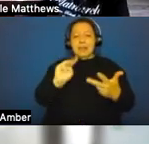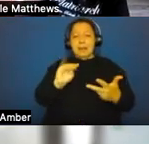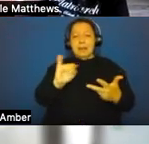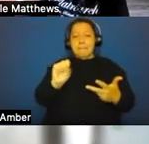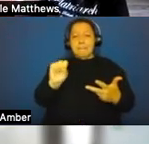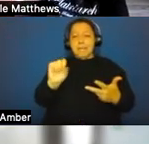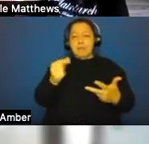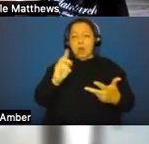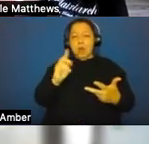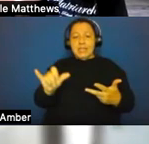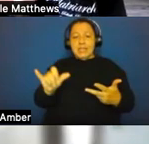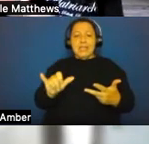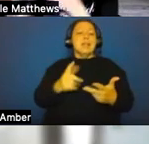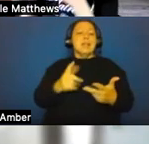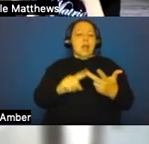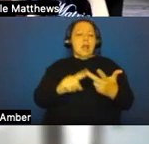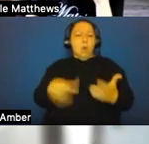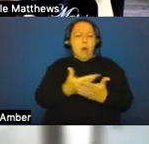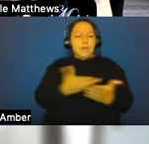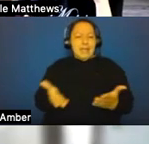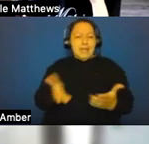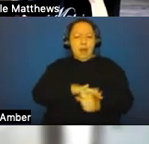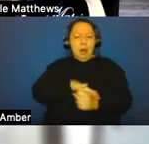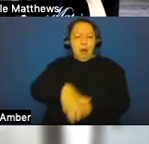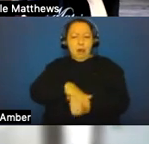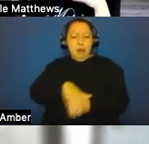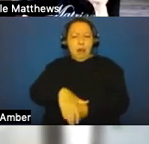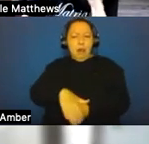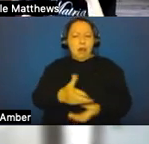all included in this oppression work.